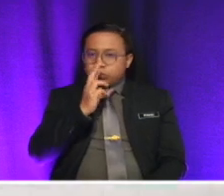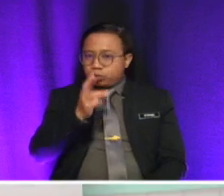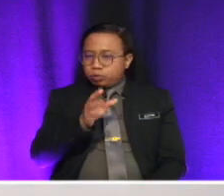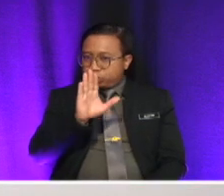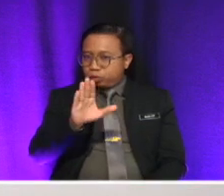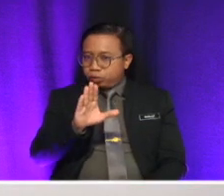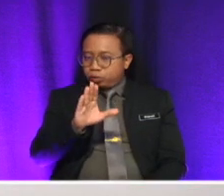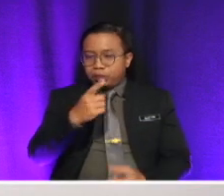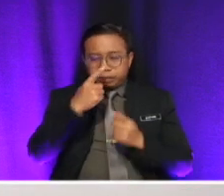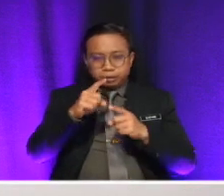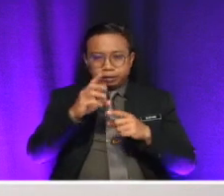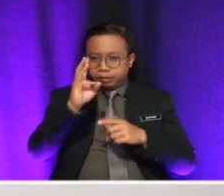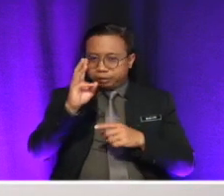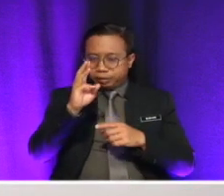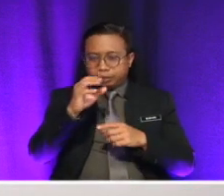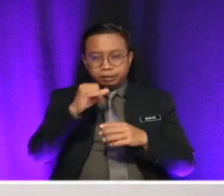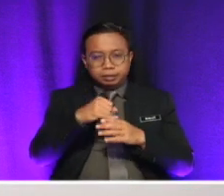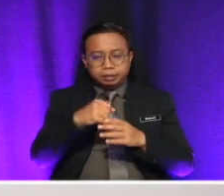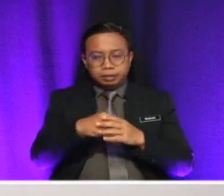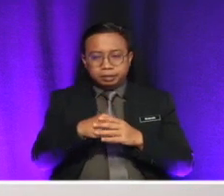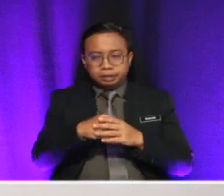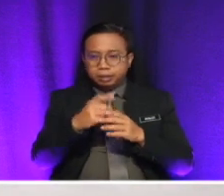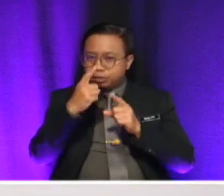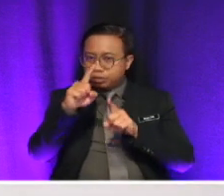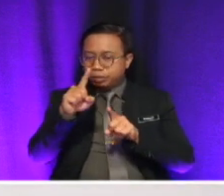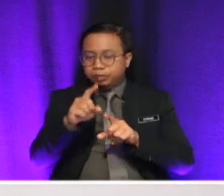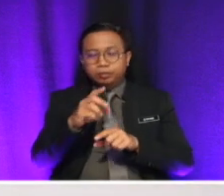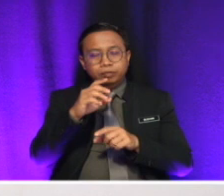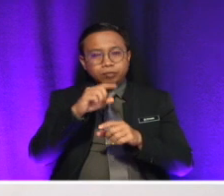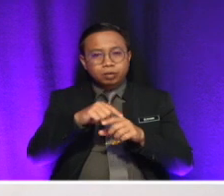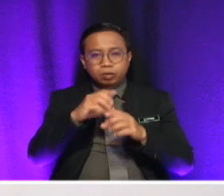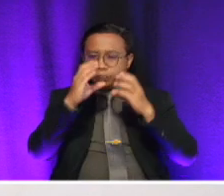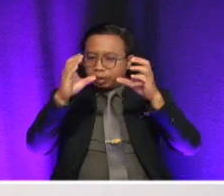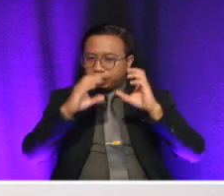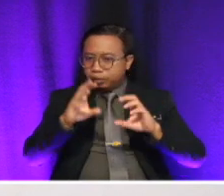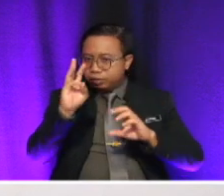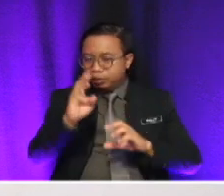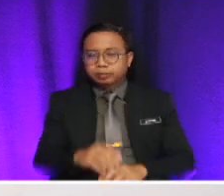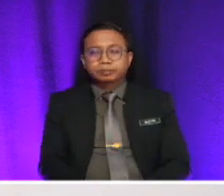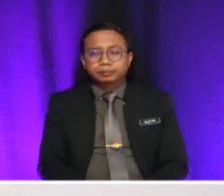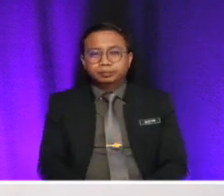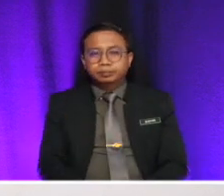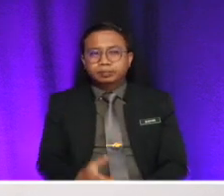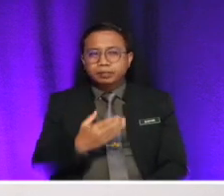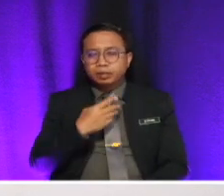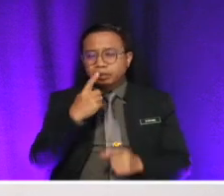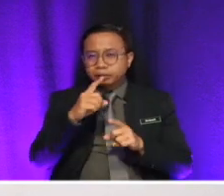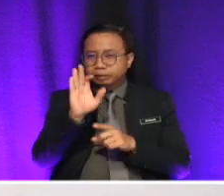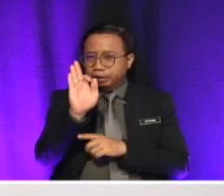for number 6 when you tried answering the question just now. Okay, Rowena, what's your answer for number 6? My answer is